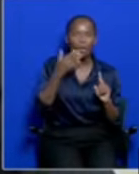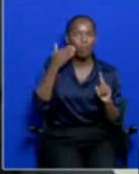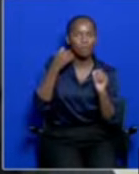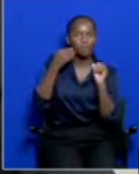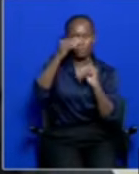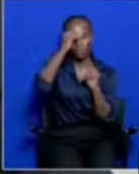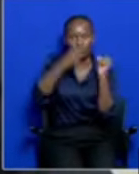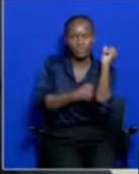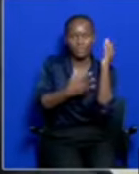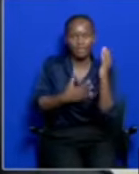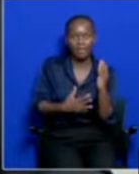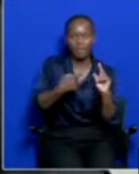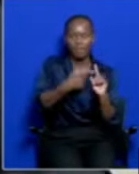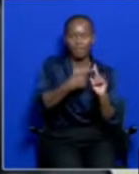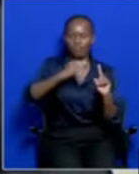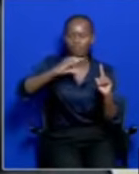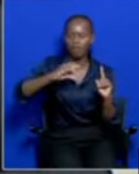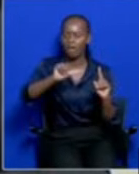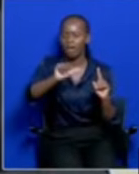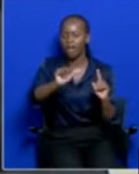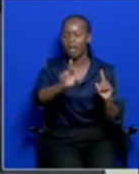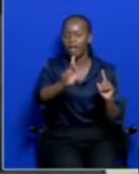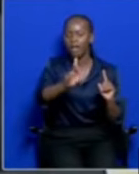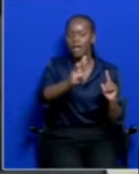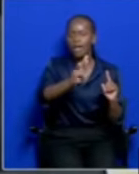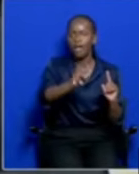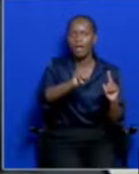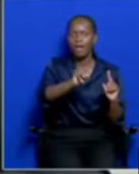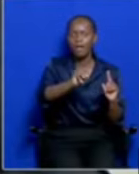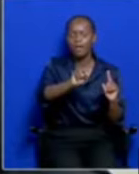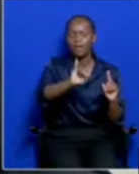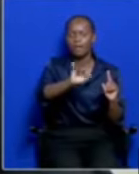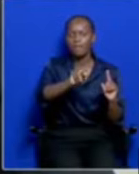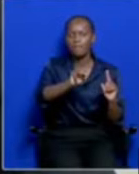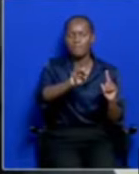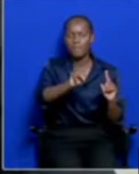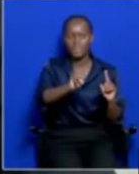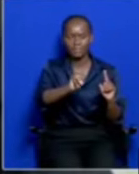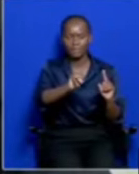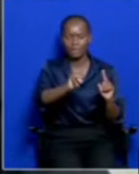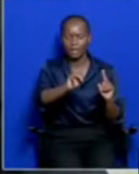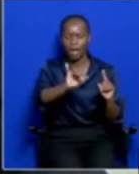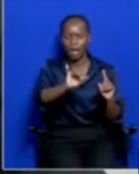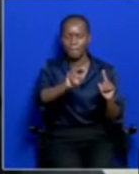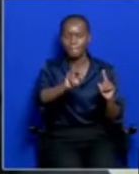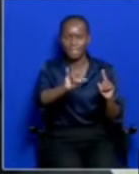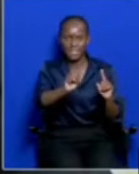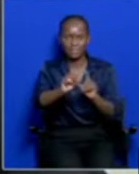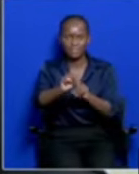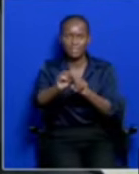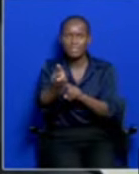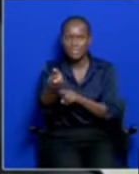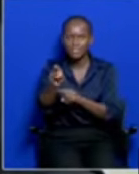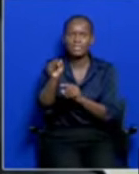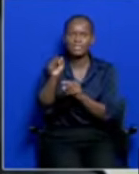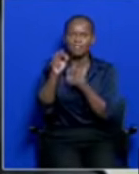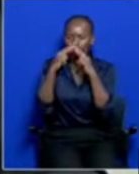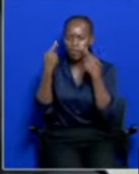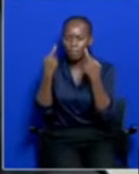He was raping minor children. It's on record, this one. But his dismissal was not because of their